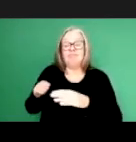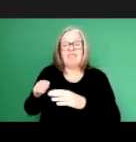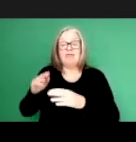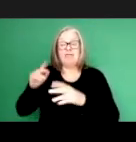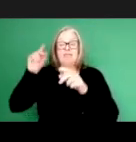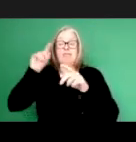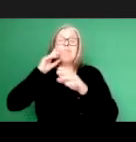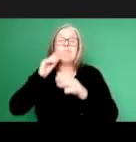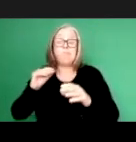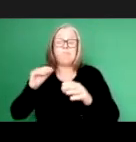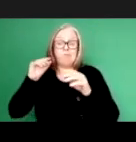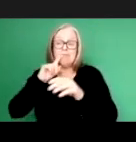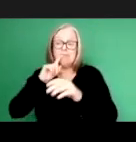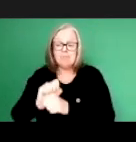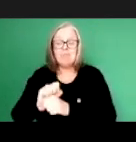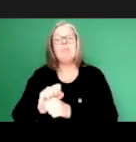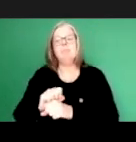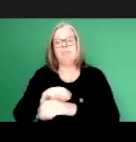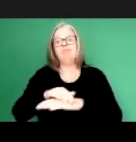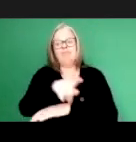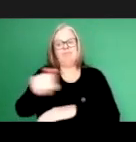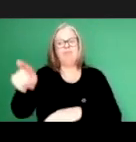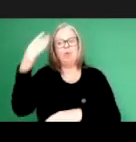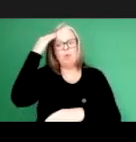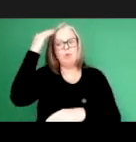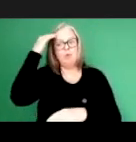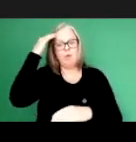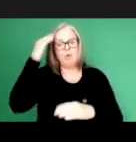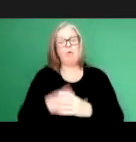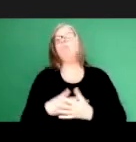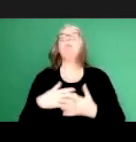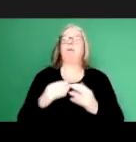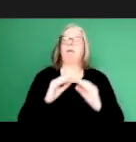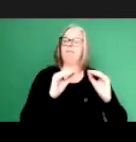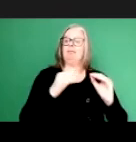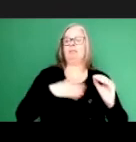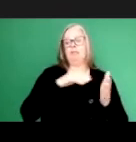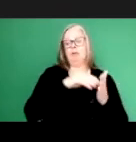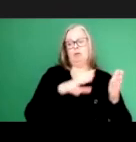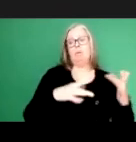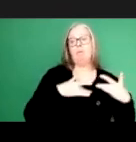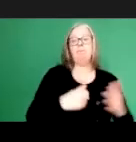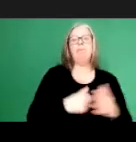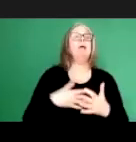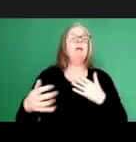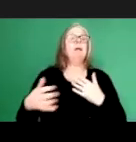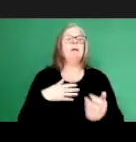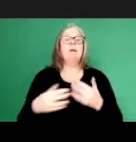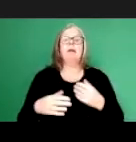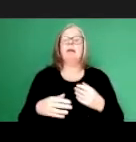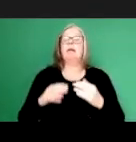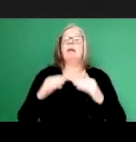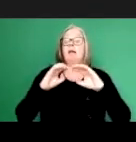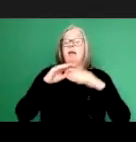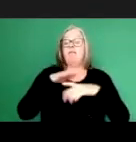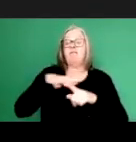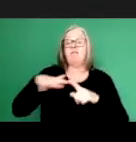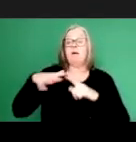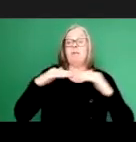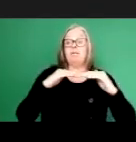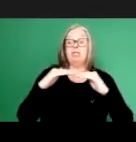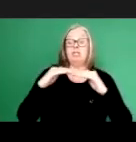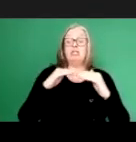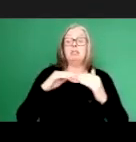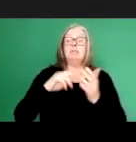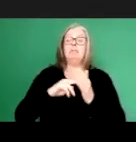so environmental justice is, um, uh, of a question of distributive, um, inequities. Um,